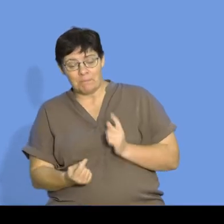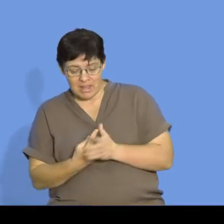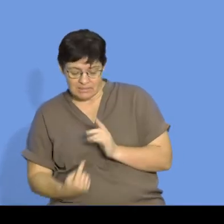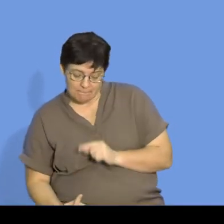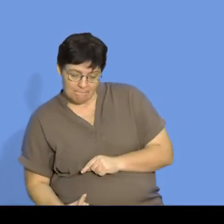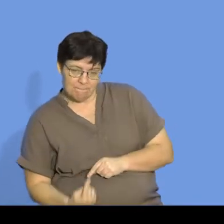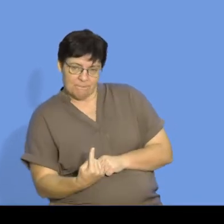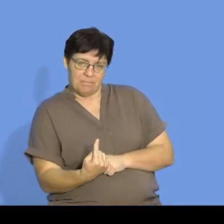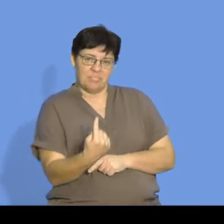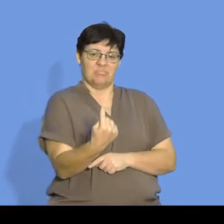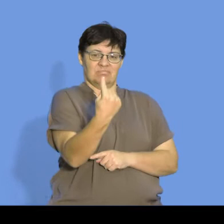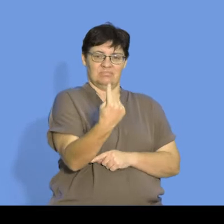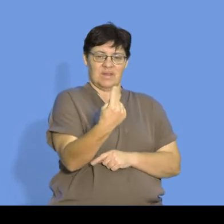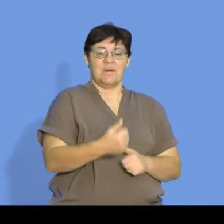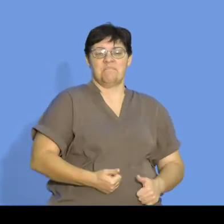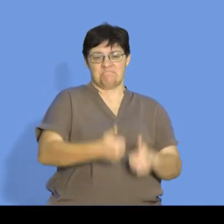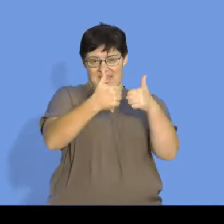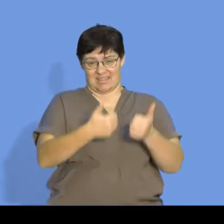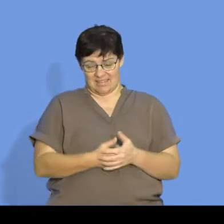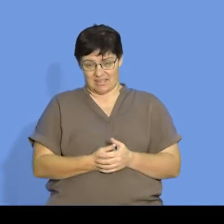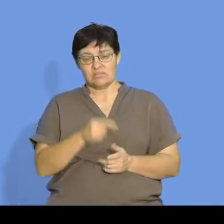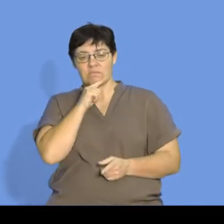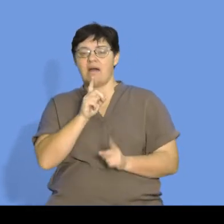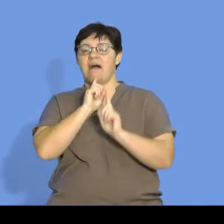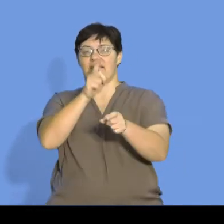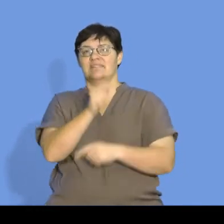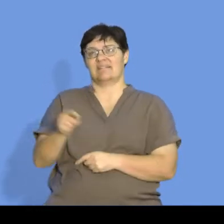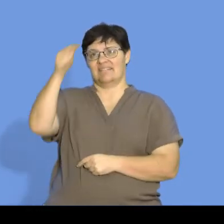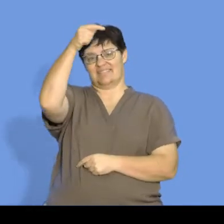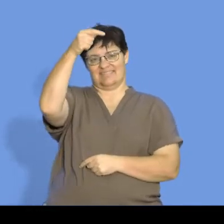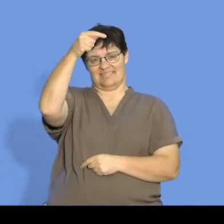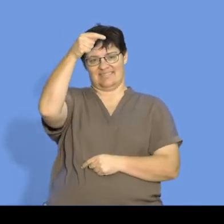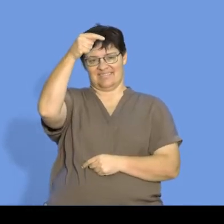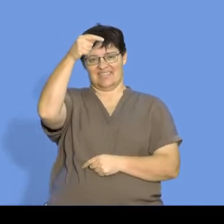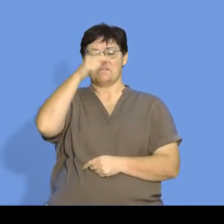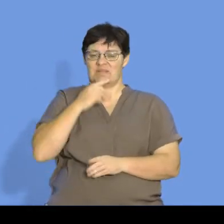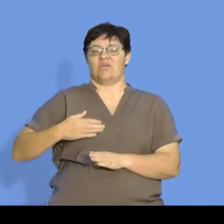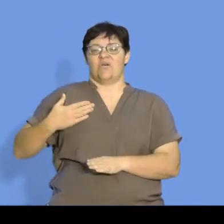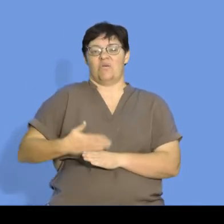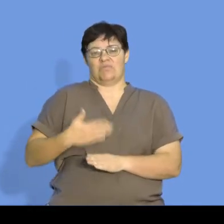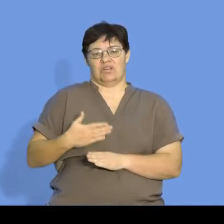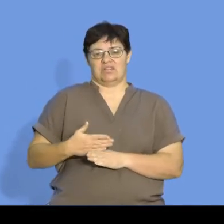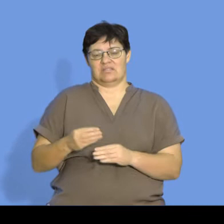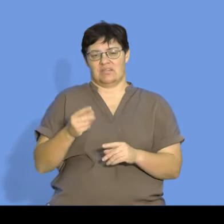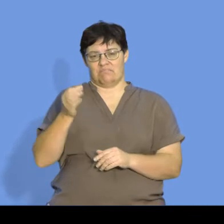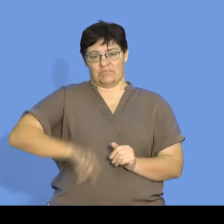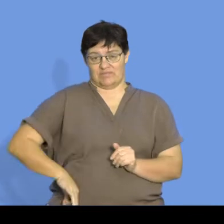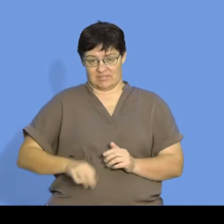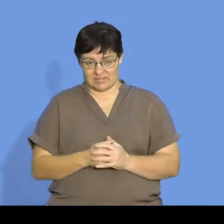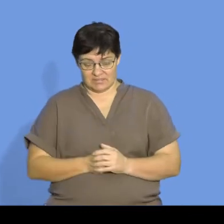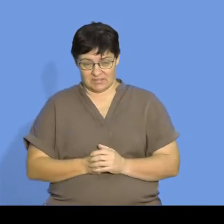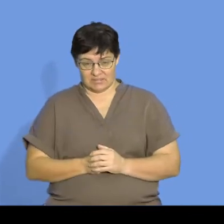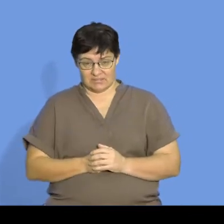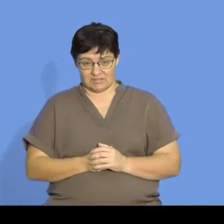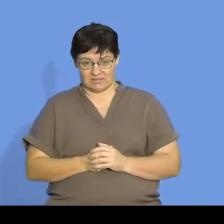work backwards to come to your answer, which is your operating profit. And